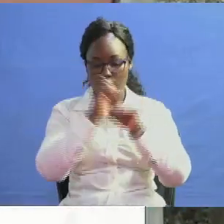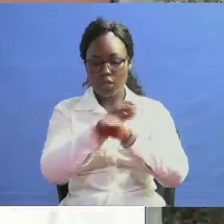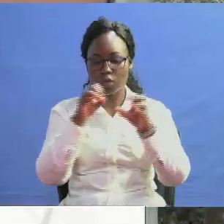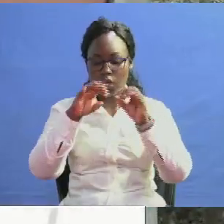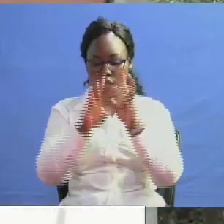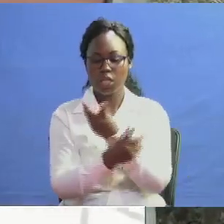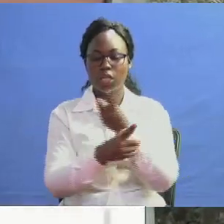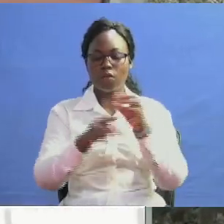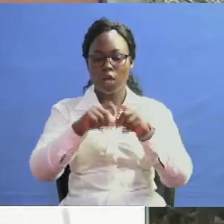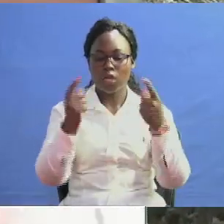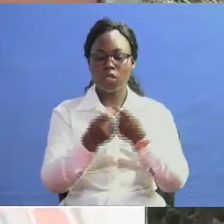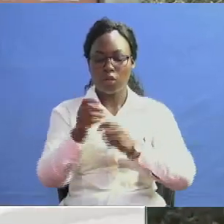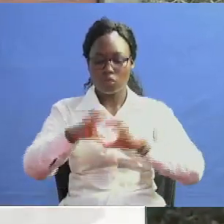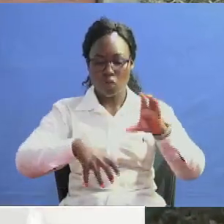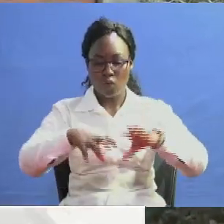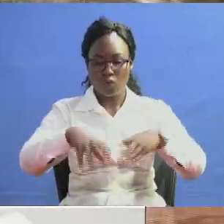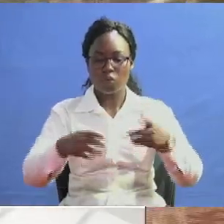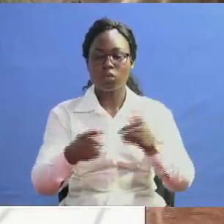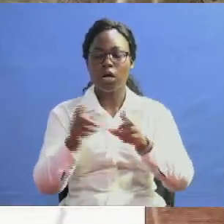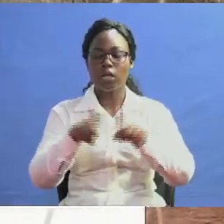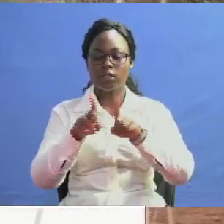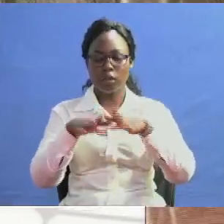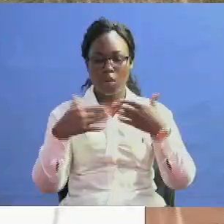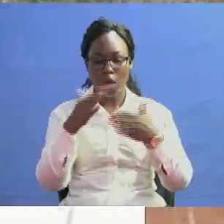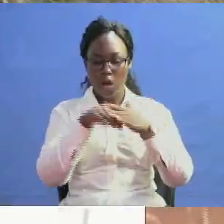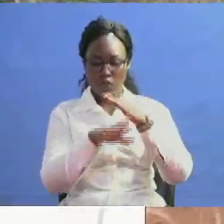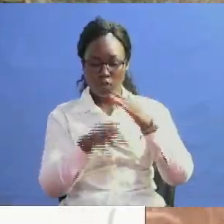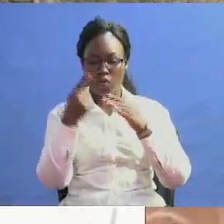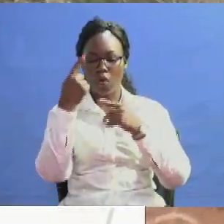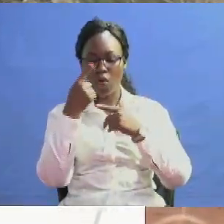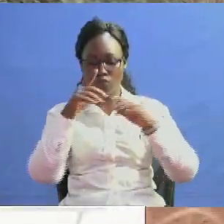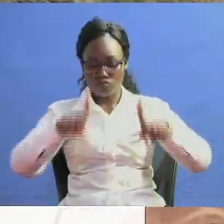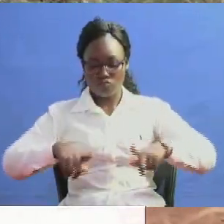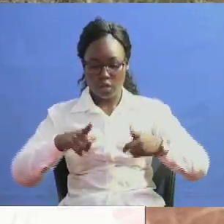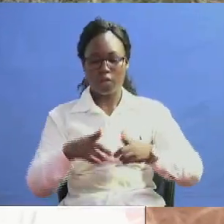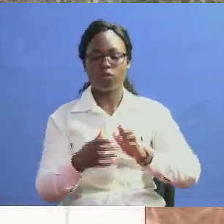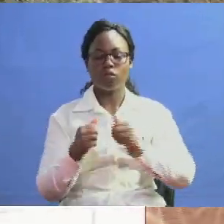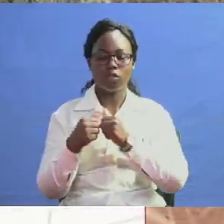different types of animals and how to handle them to reduce human-wildlife conflict. Masiwanjiro.